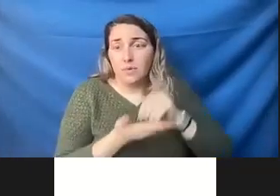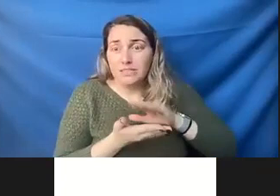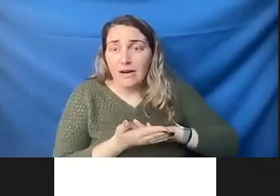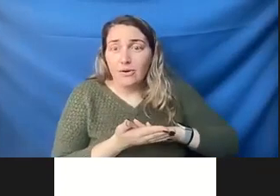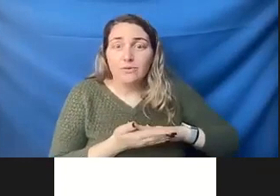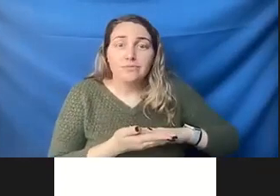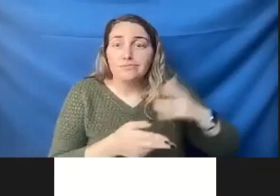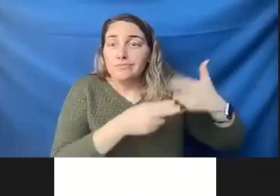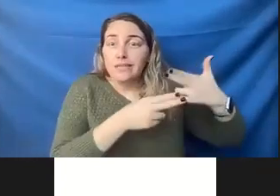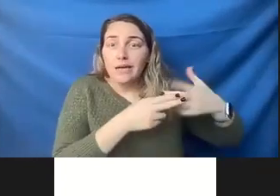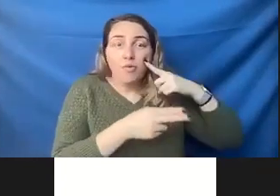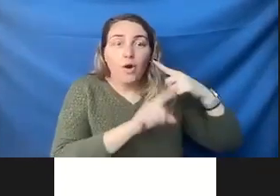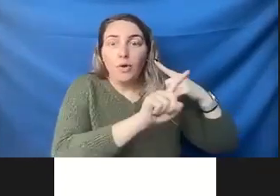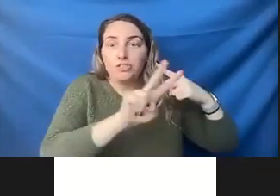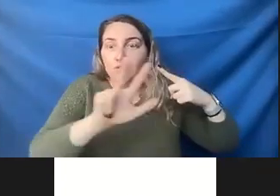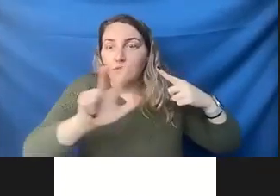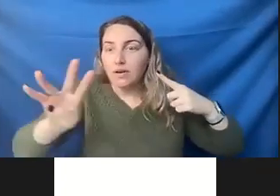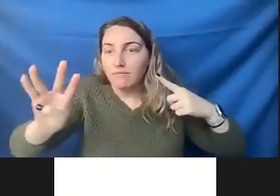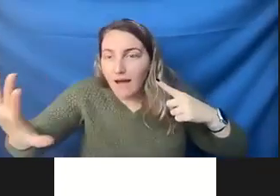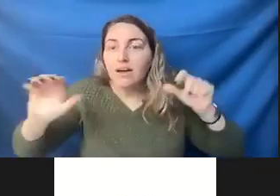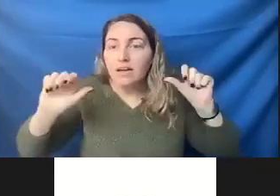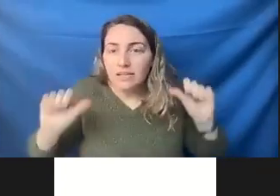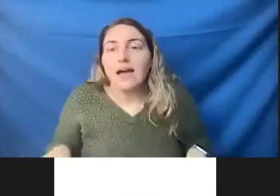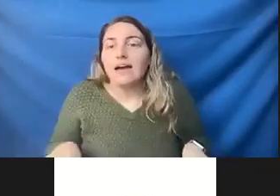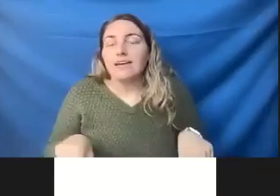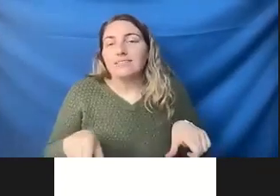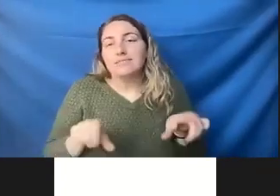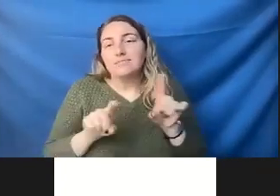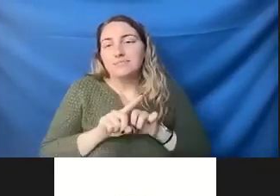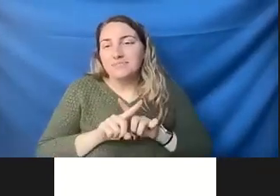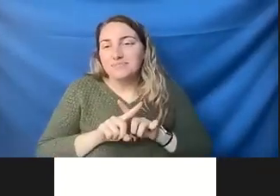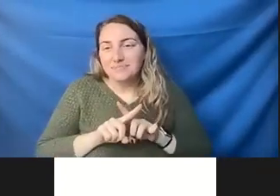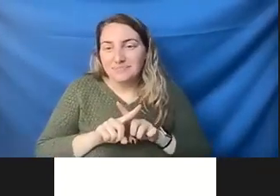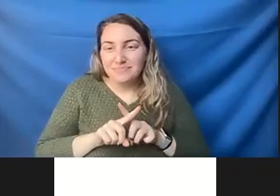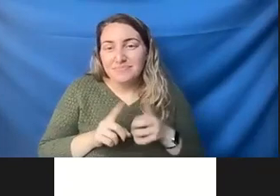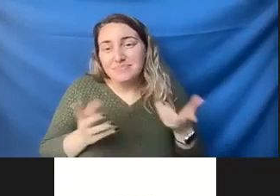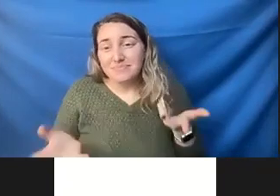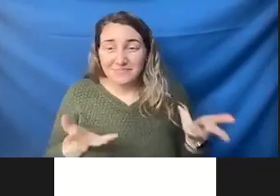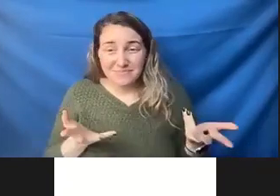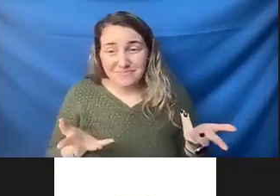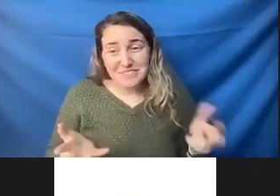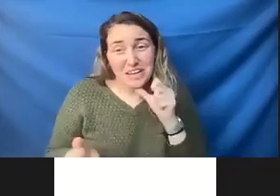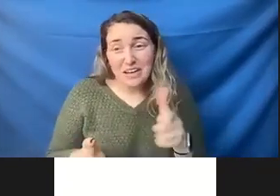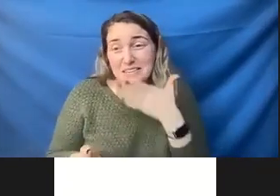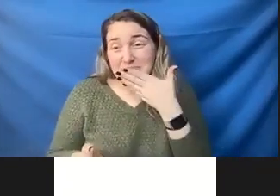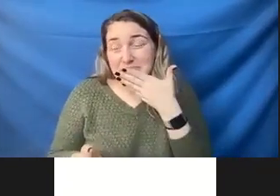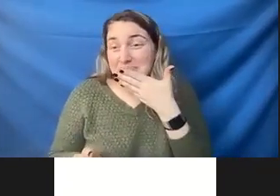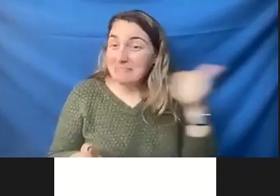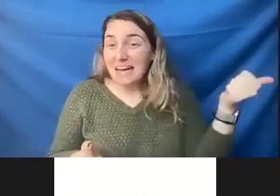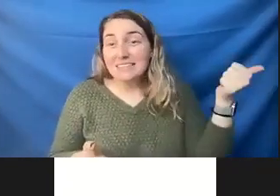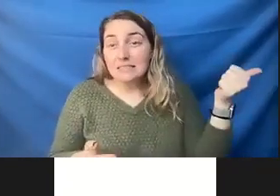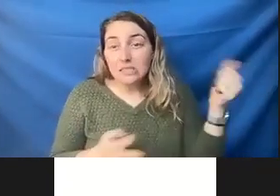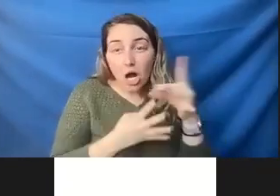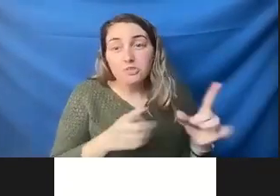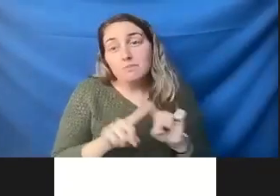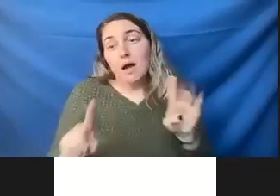is explaining why you may or may not want to do that. But from the Board of Elections perspective, you have the